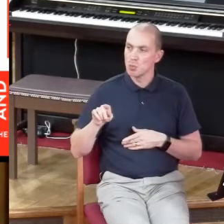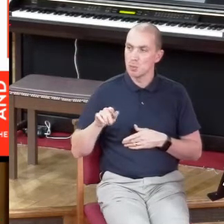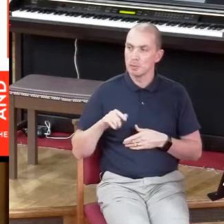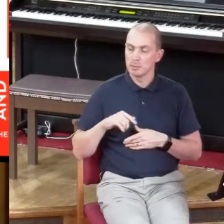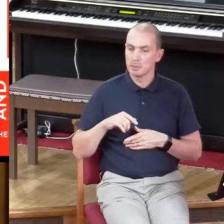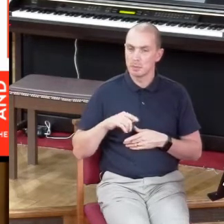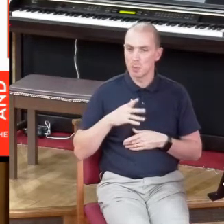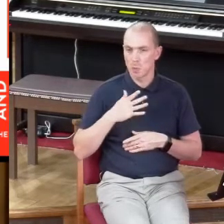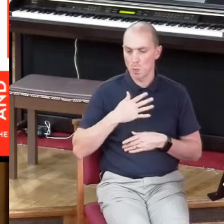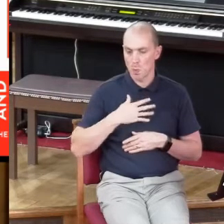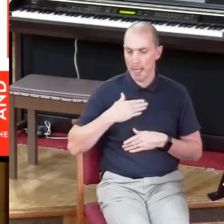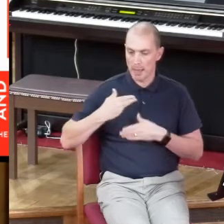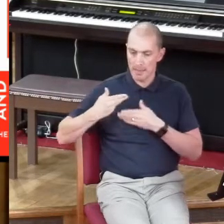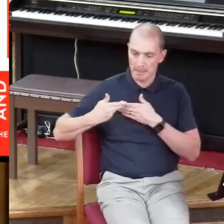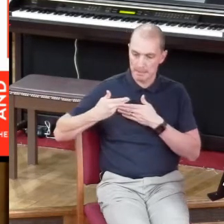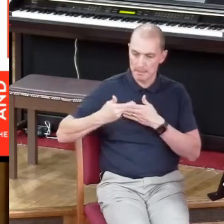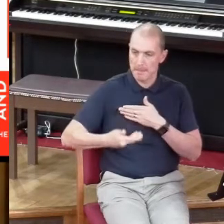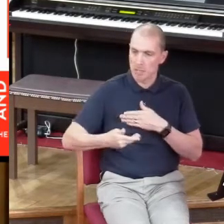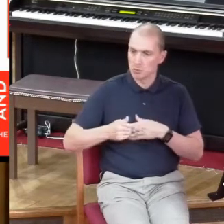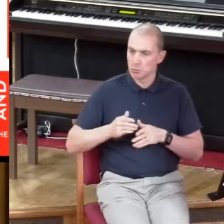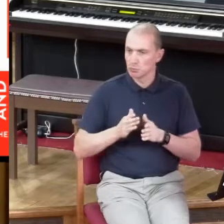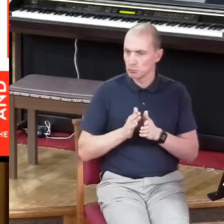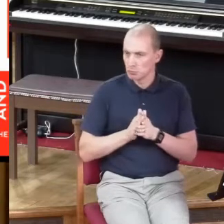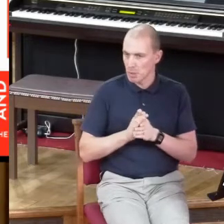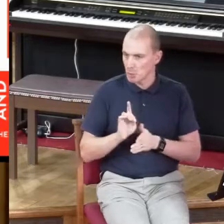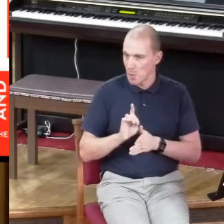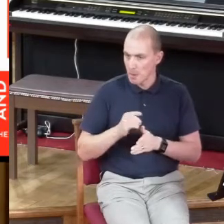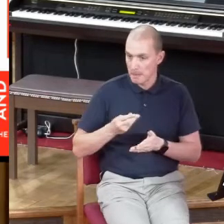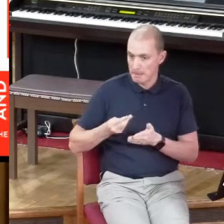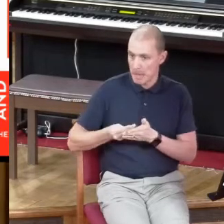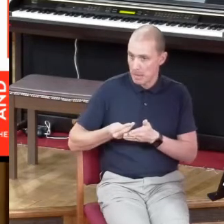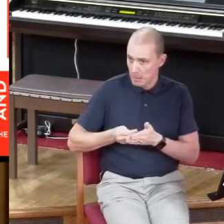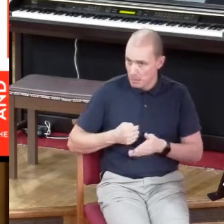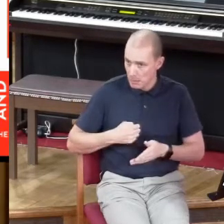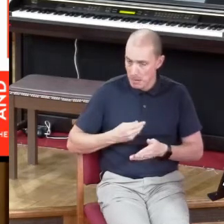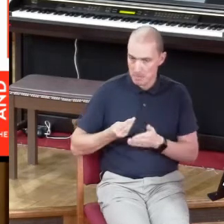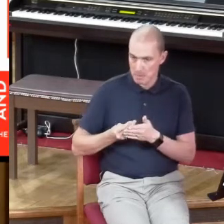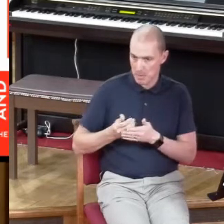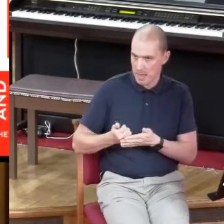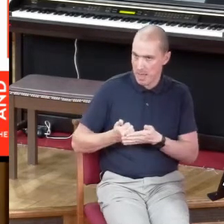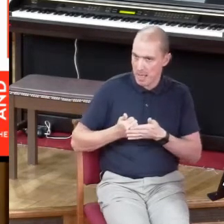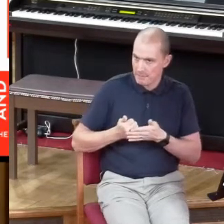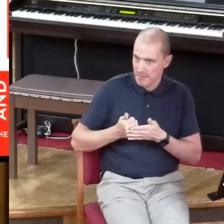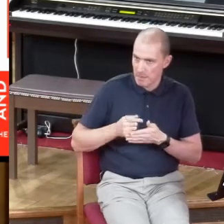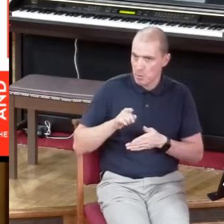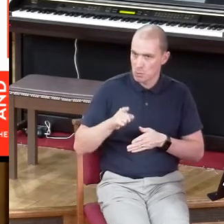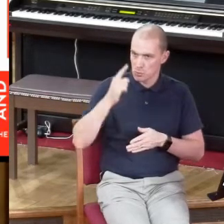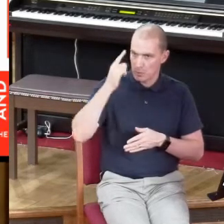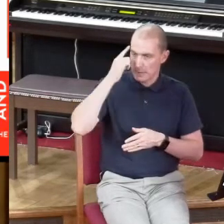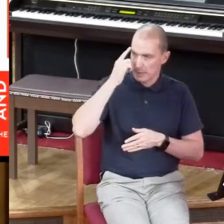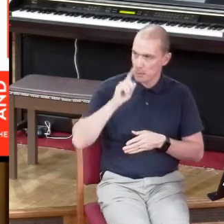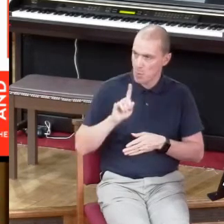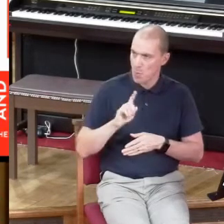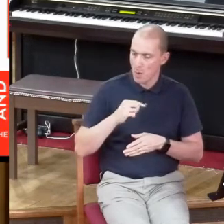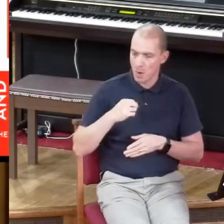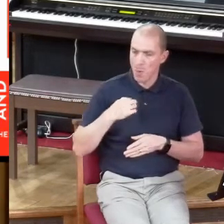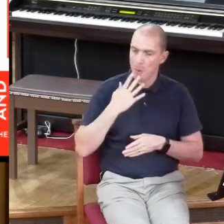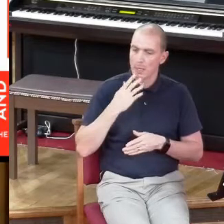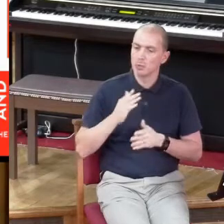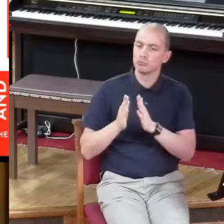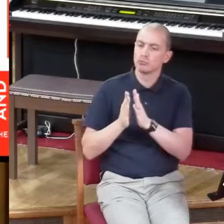helpful. And thinking particularly of our own day, what would you want to leave to the church in a difficult